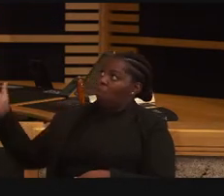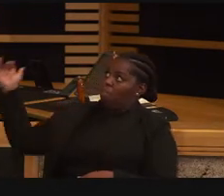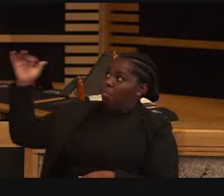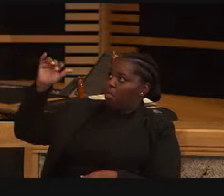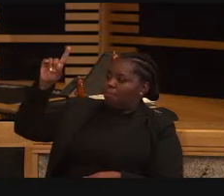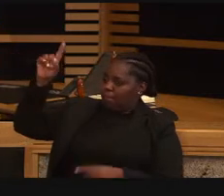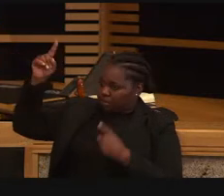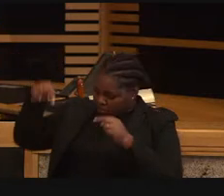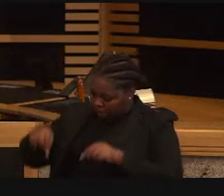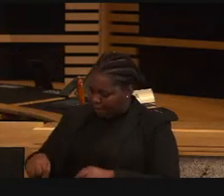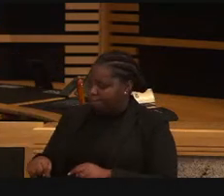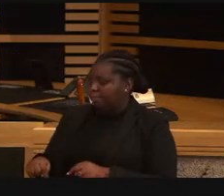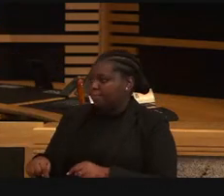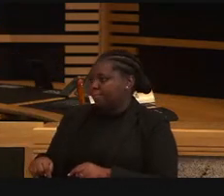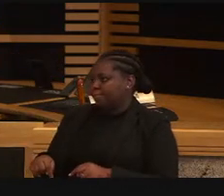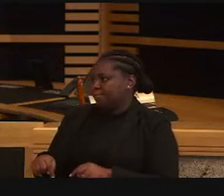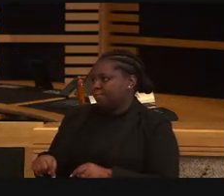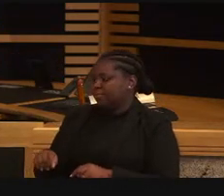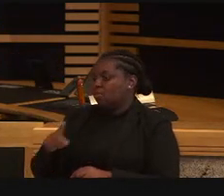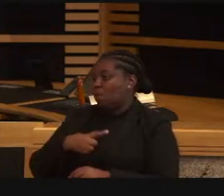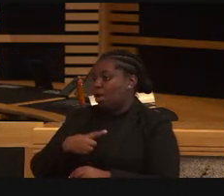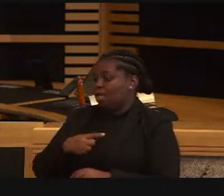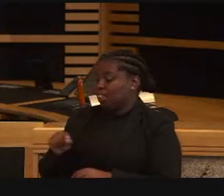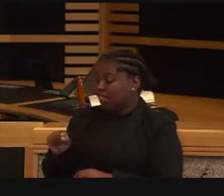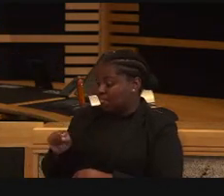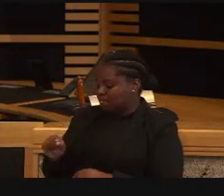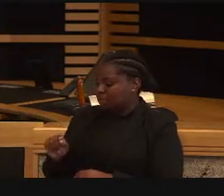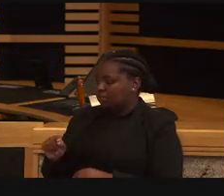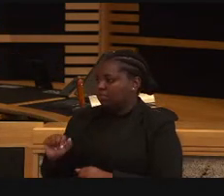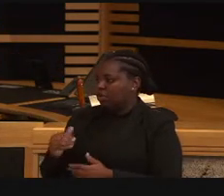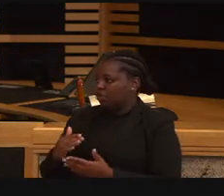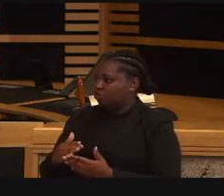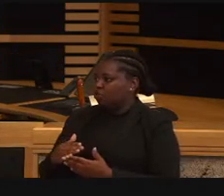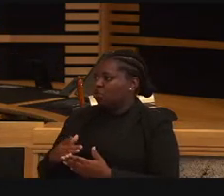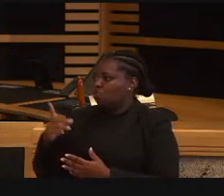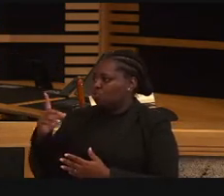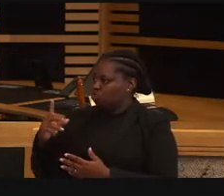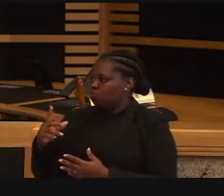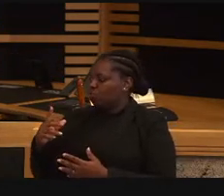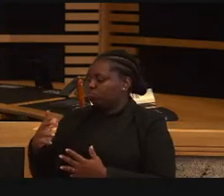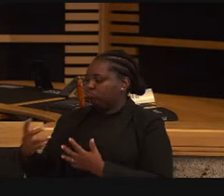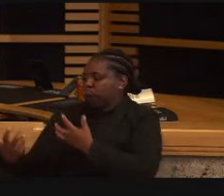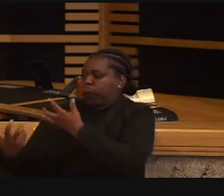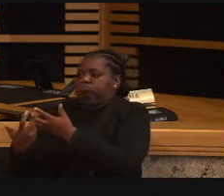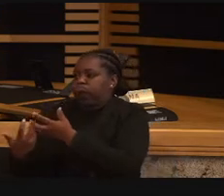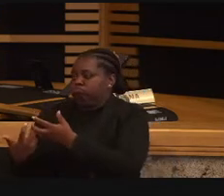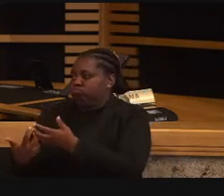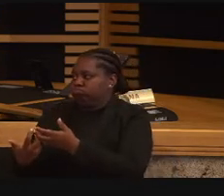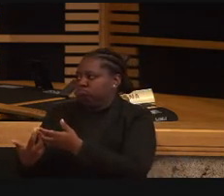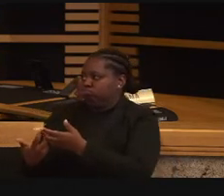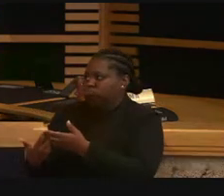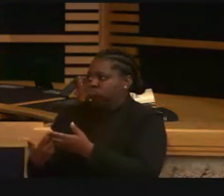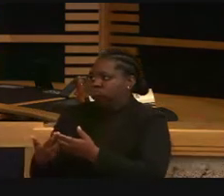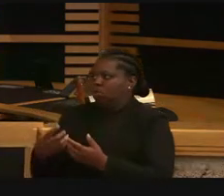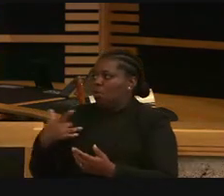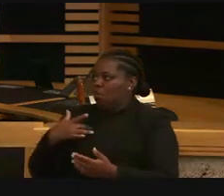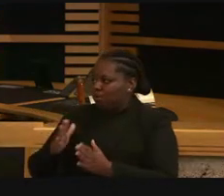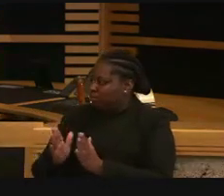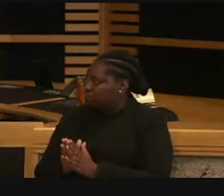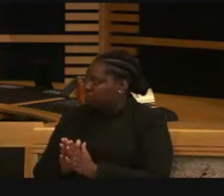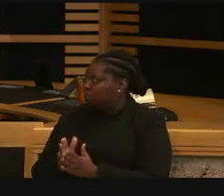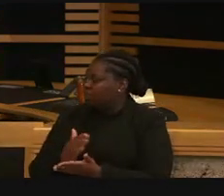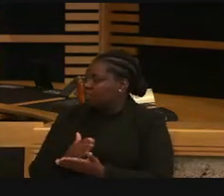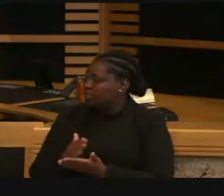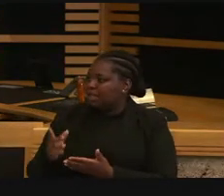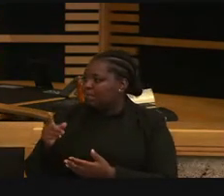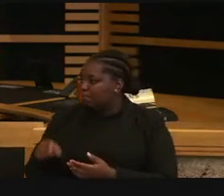the ant. So that as an eagle, you reach the point that you want to get. That's the appeal one to make. Some of